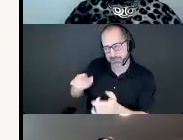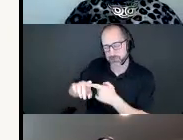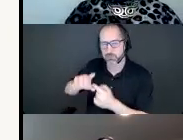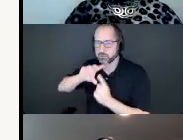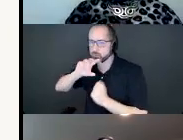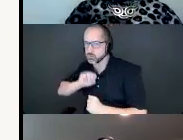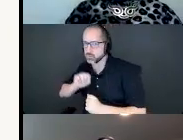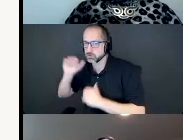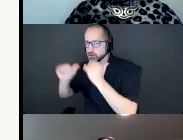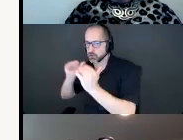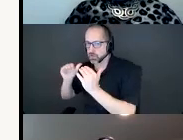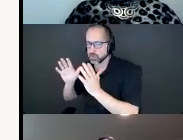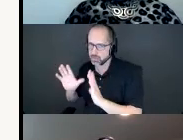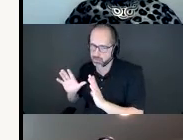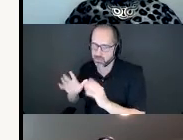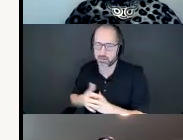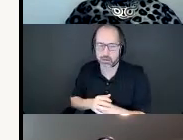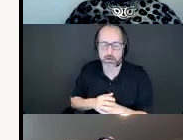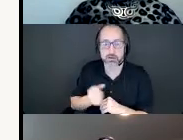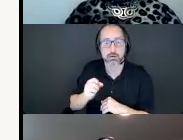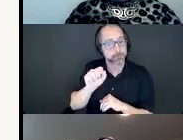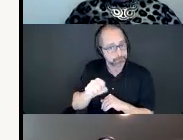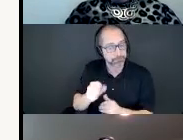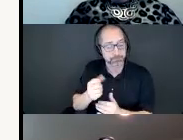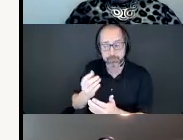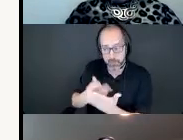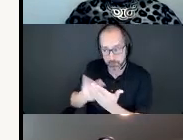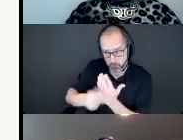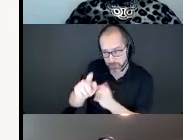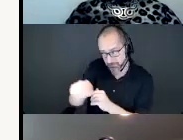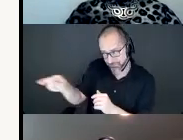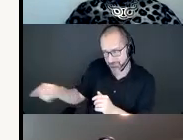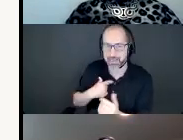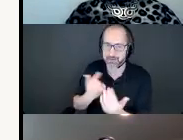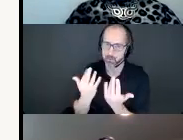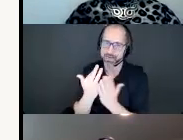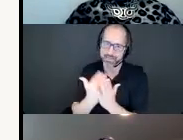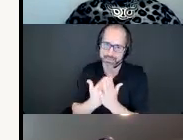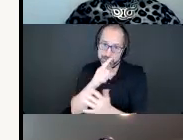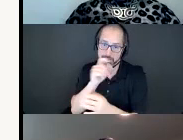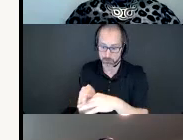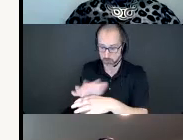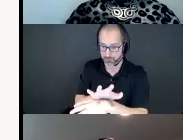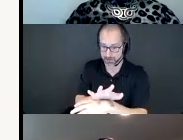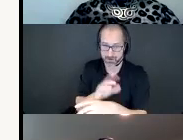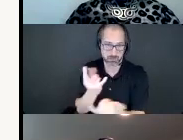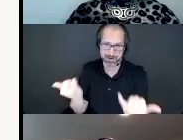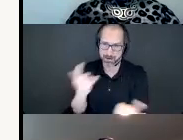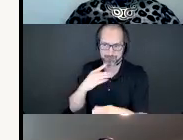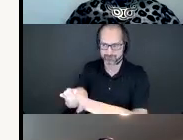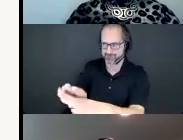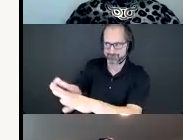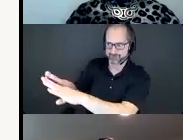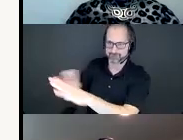yeah, so there is waiting lists because of the pandemic. A lot of the programs are not admitting people, or they are. It's, you know,